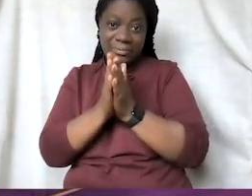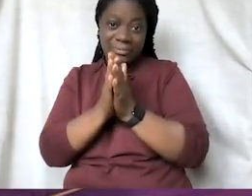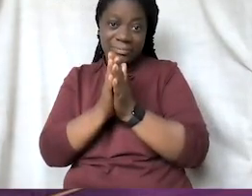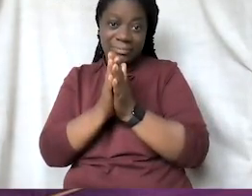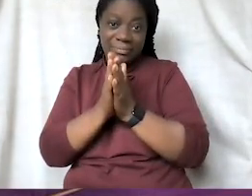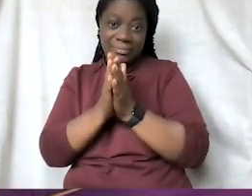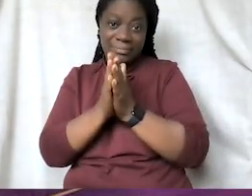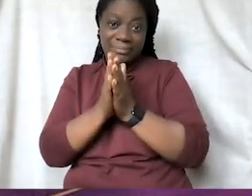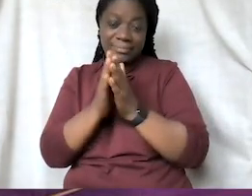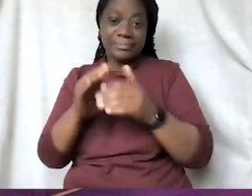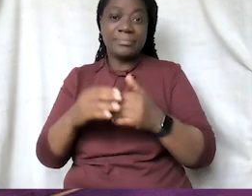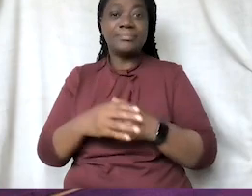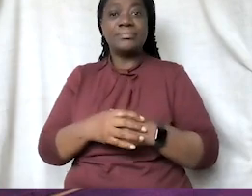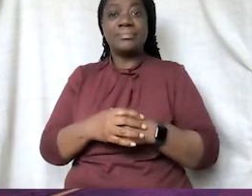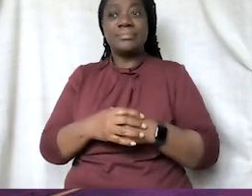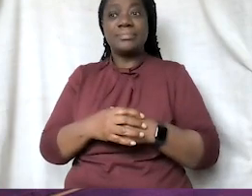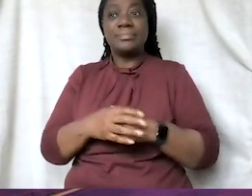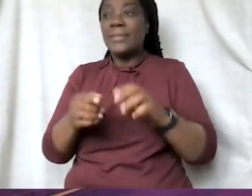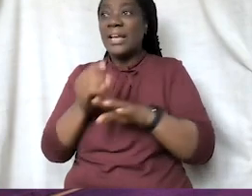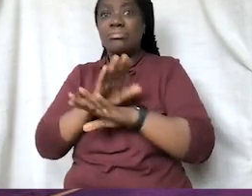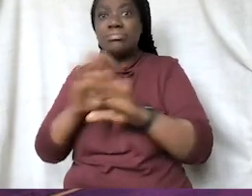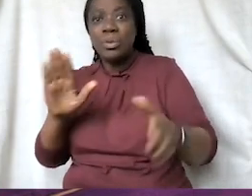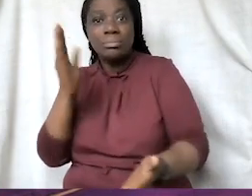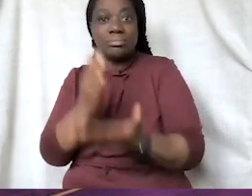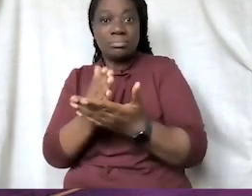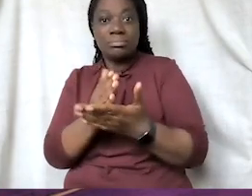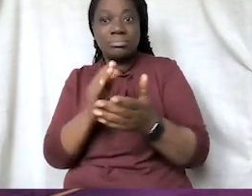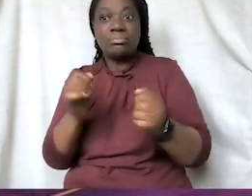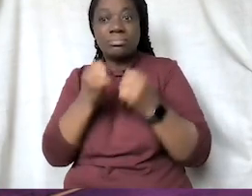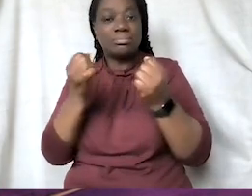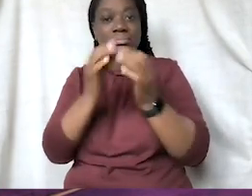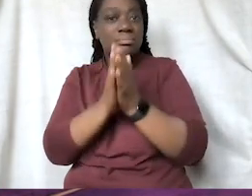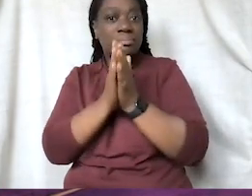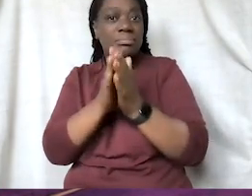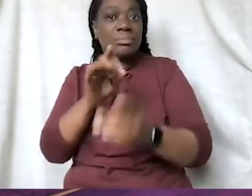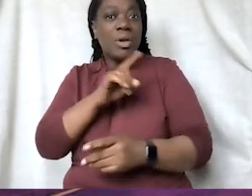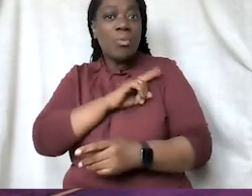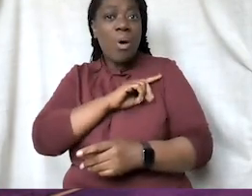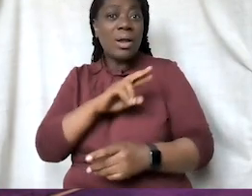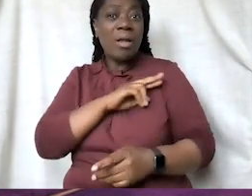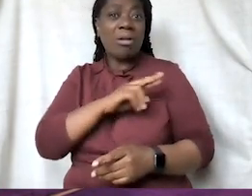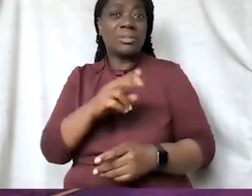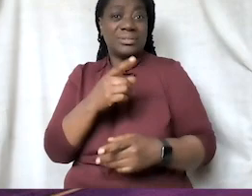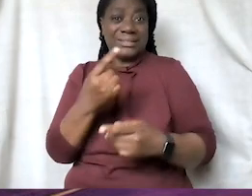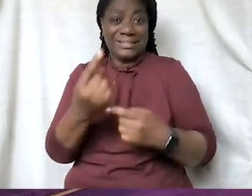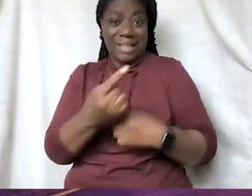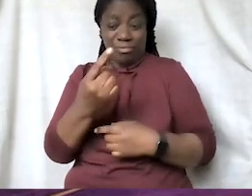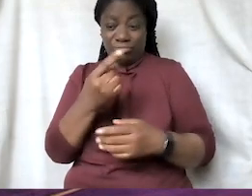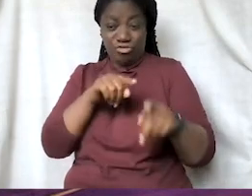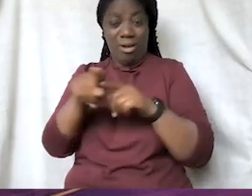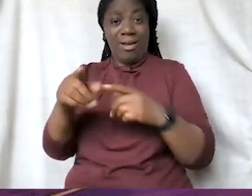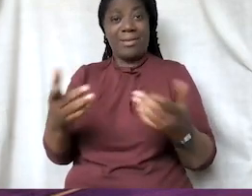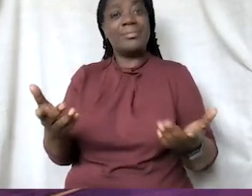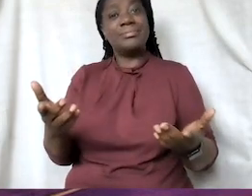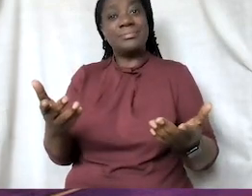tonight, if you don't believe there is power in prayer, why not try it tonight?